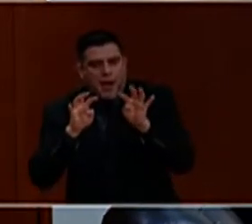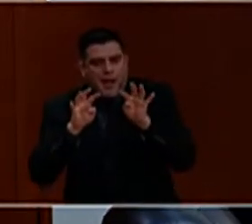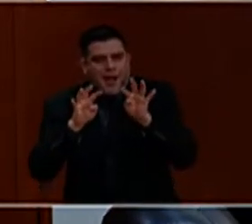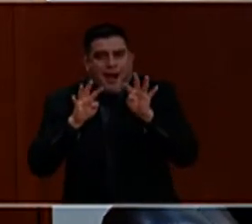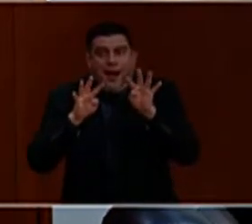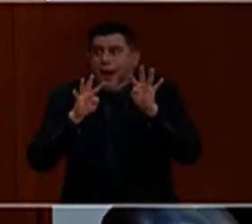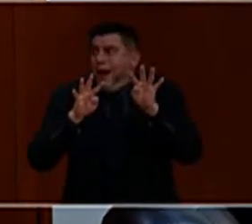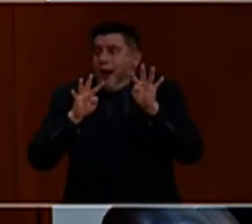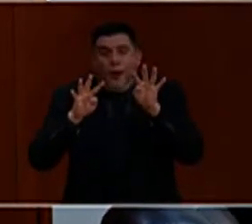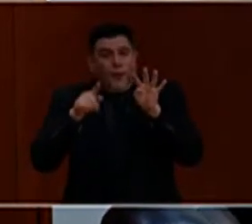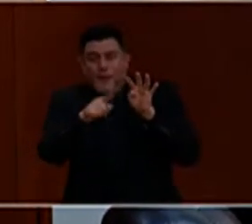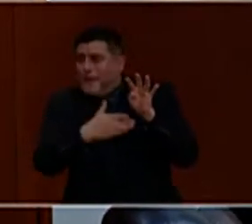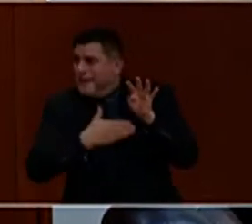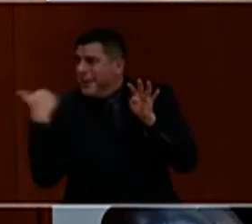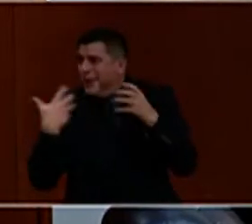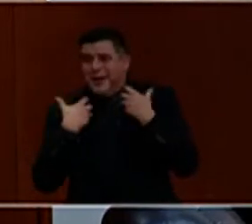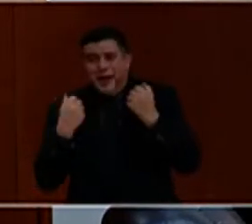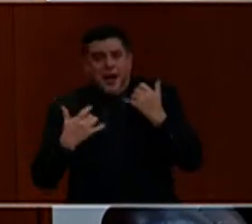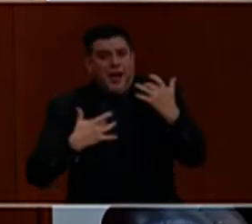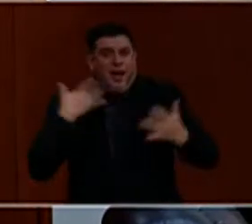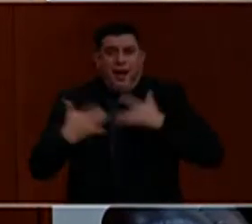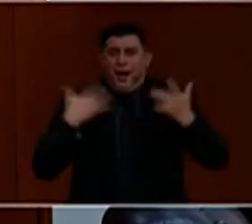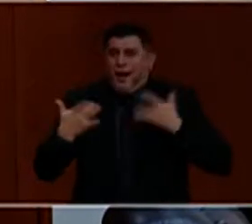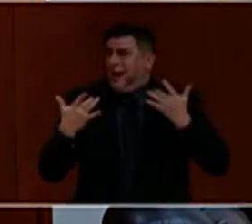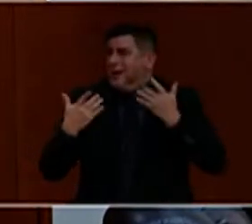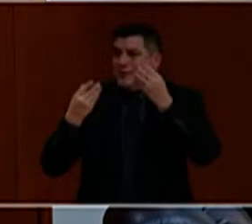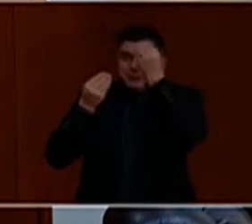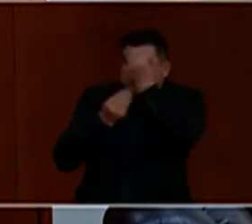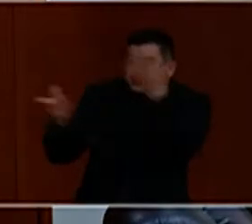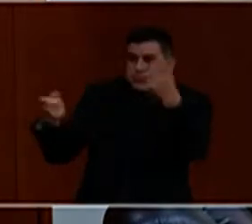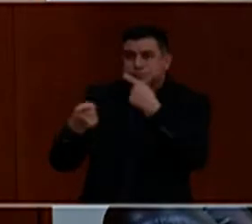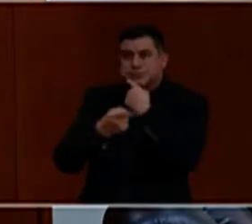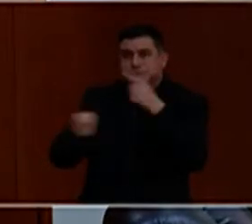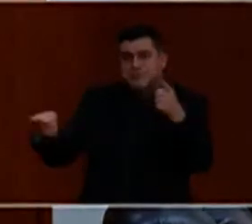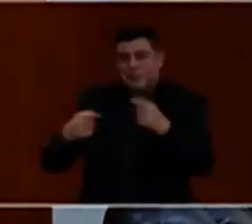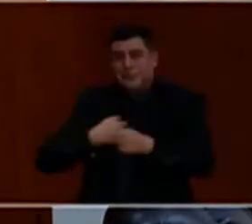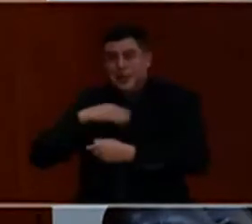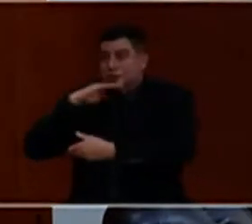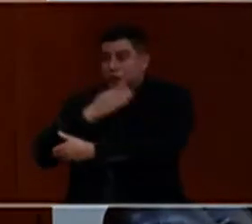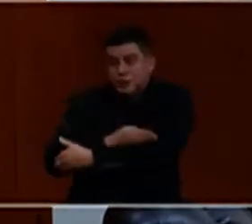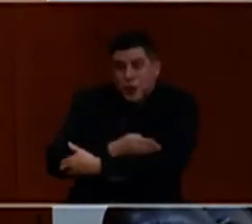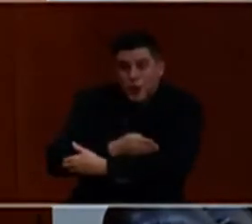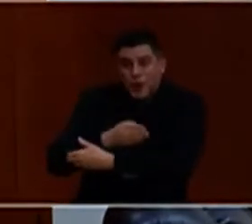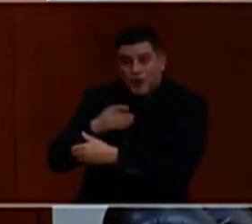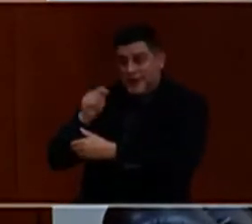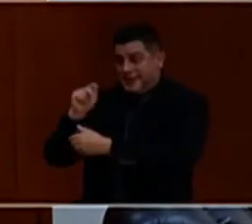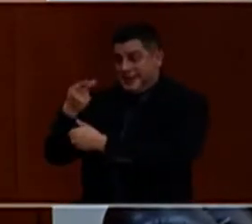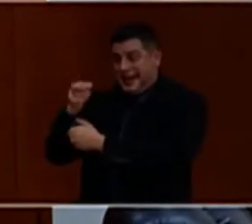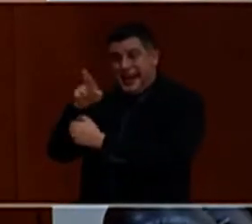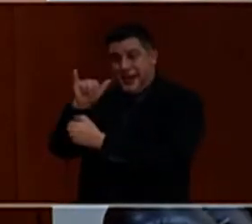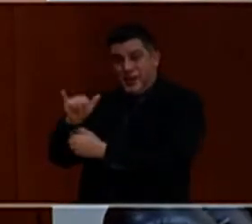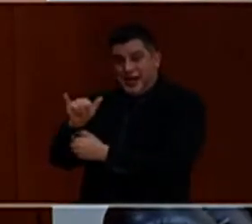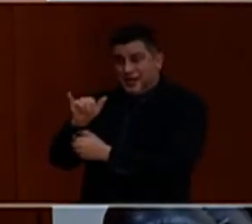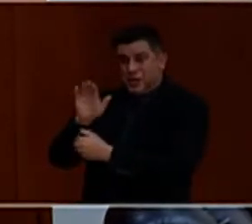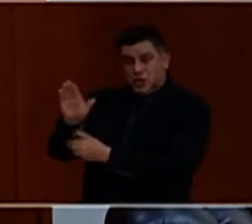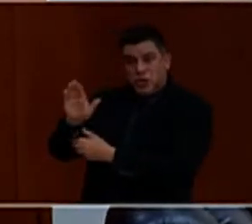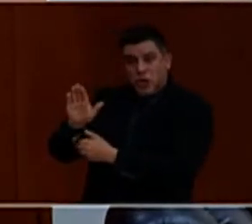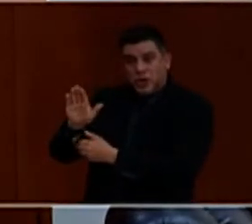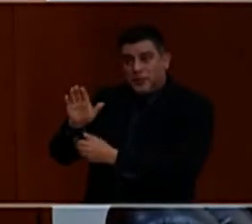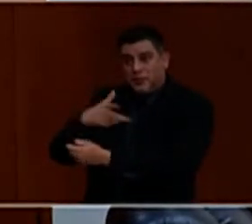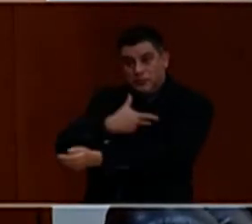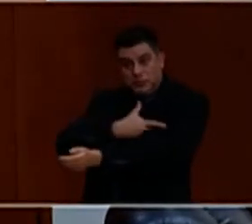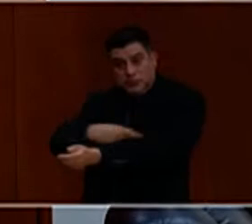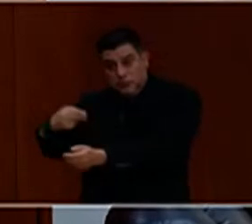her plasma and was able to save someone in Pensacola. Talk about that. So the